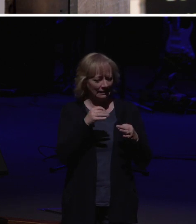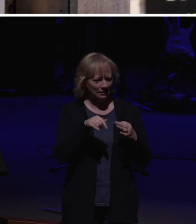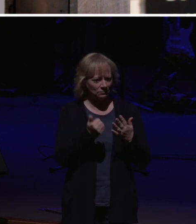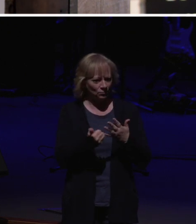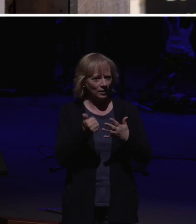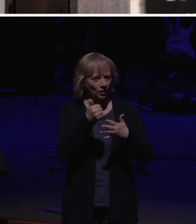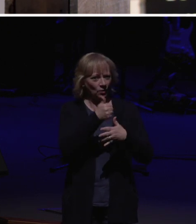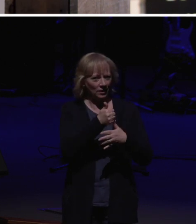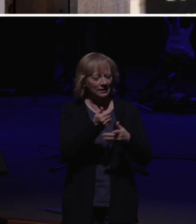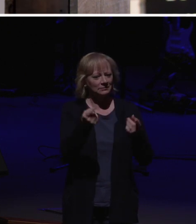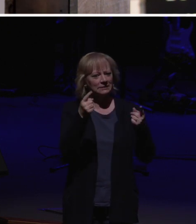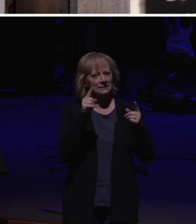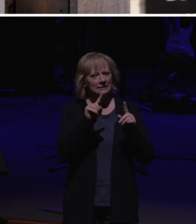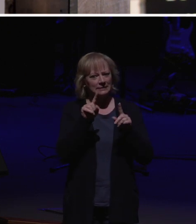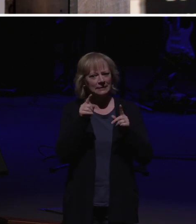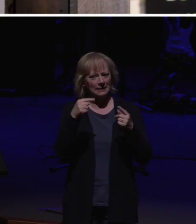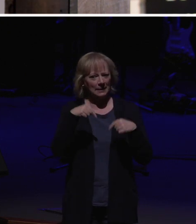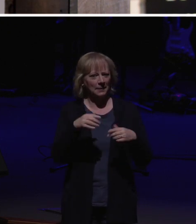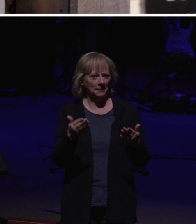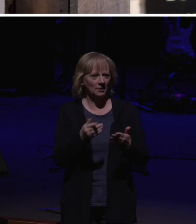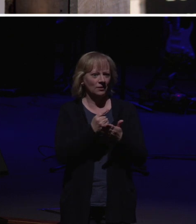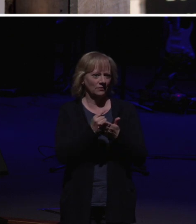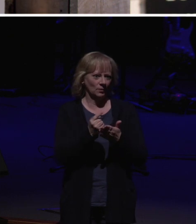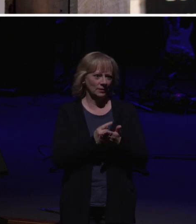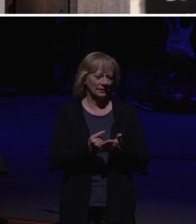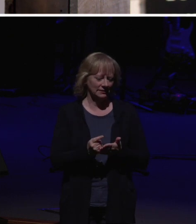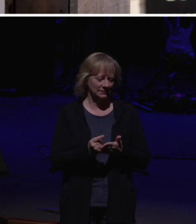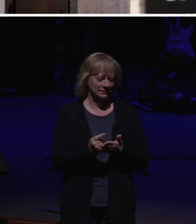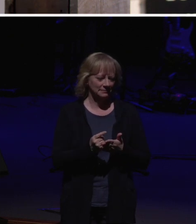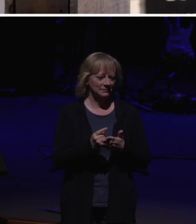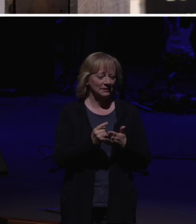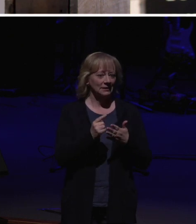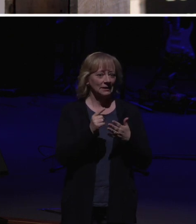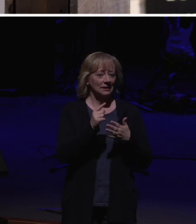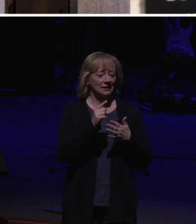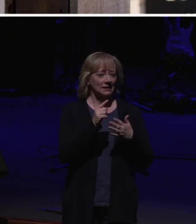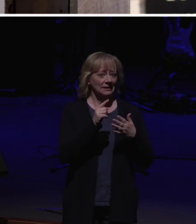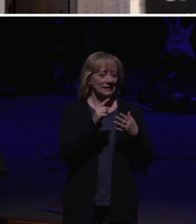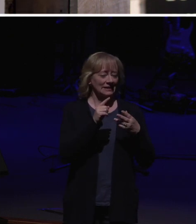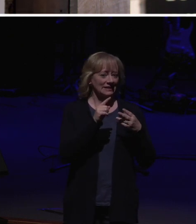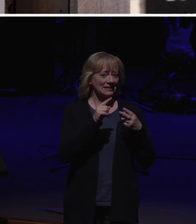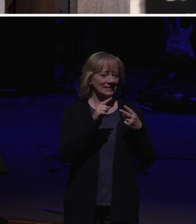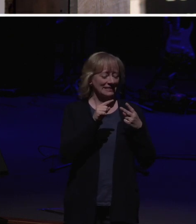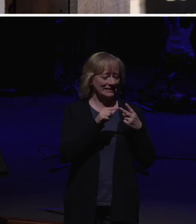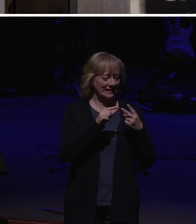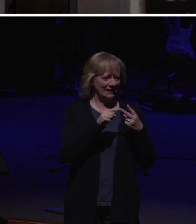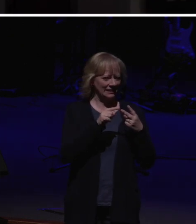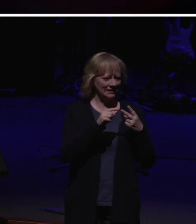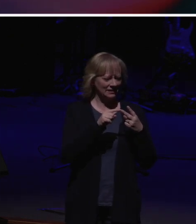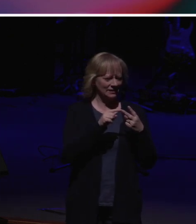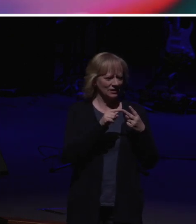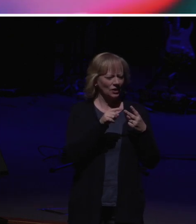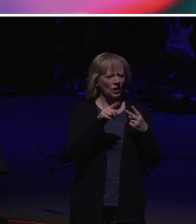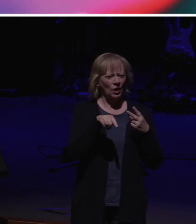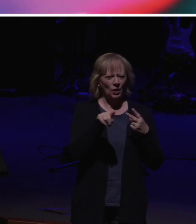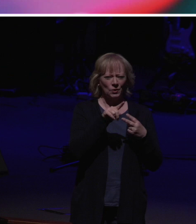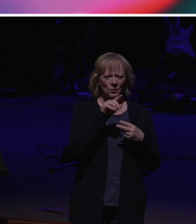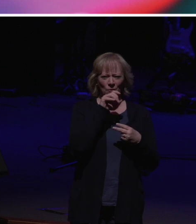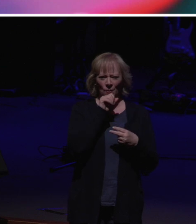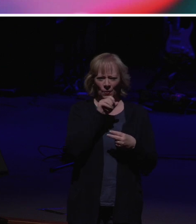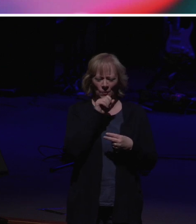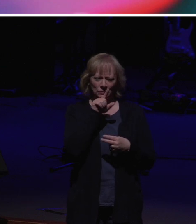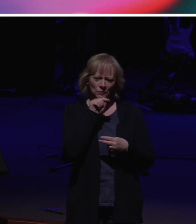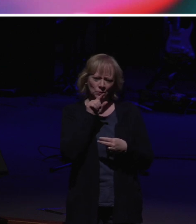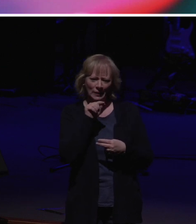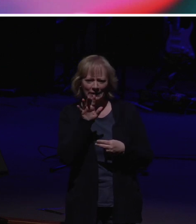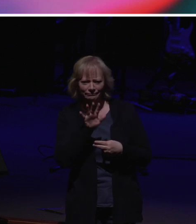with us each and every week. Two, third Thursday. Are you a 20-something person? Are you looking